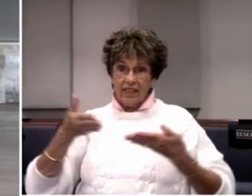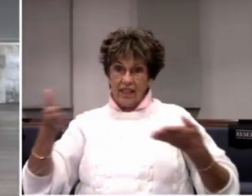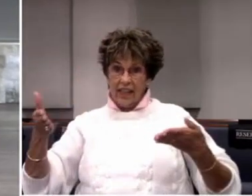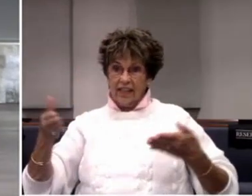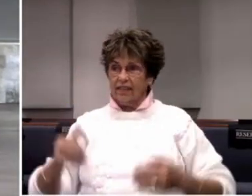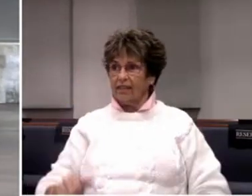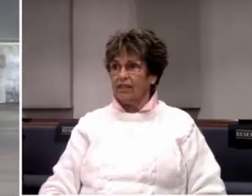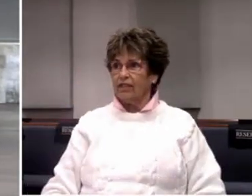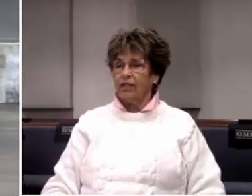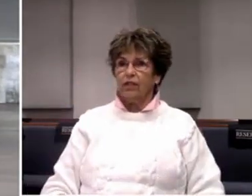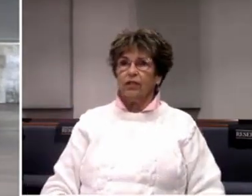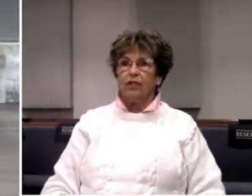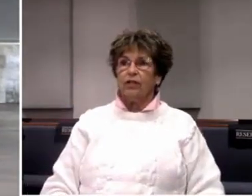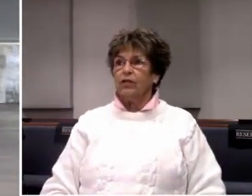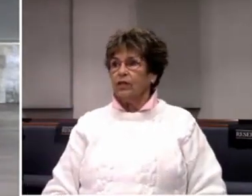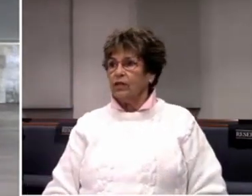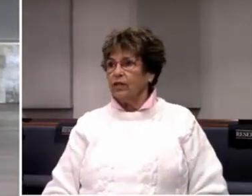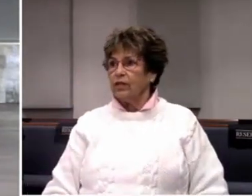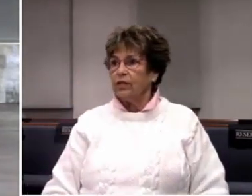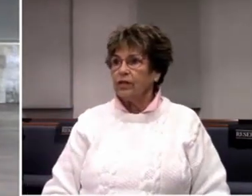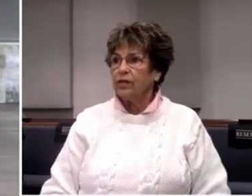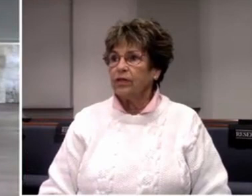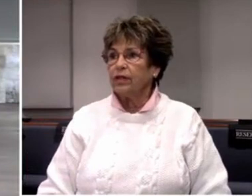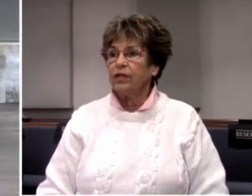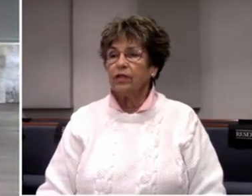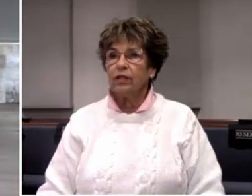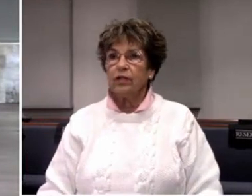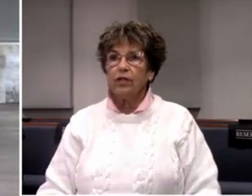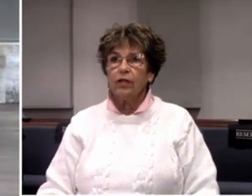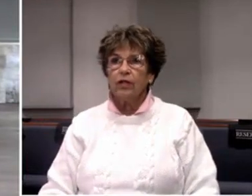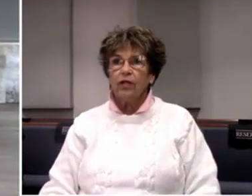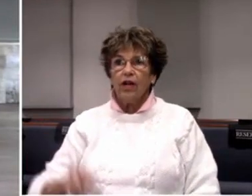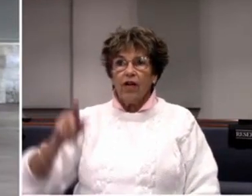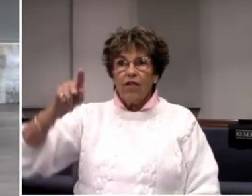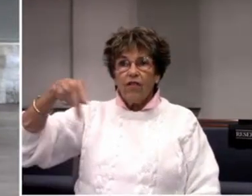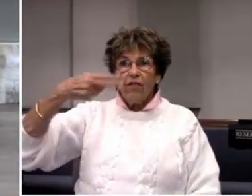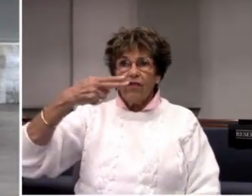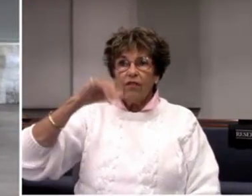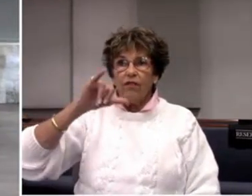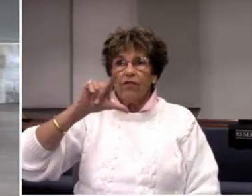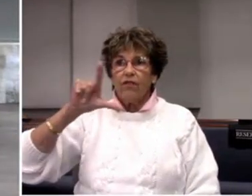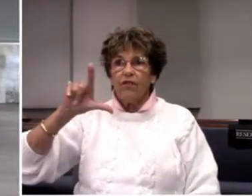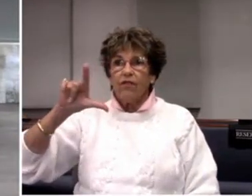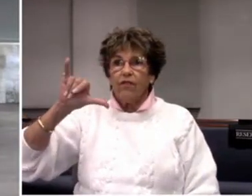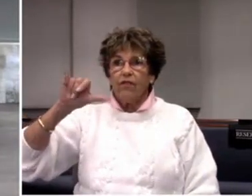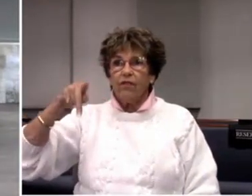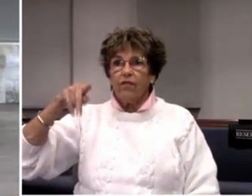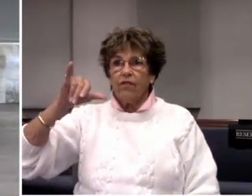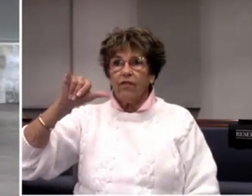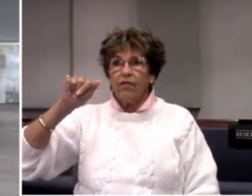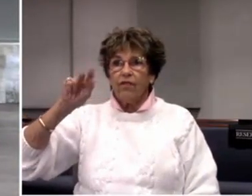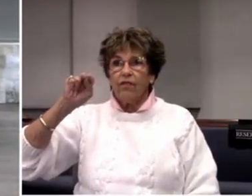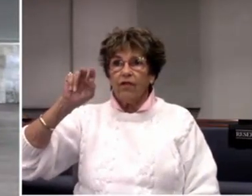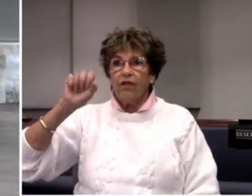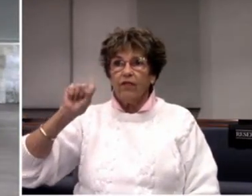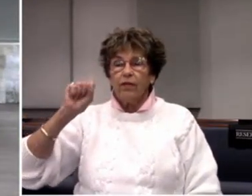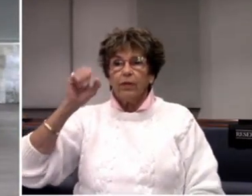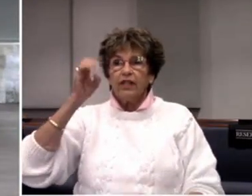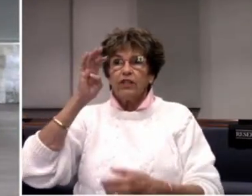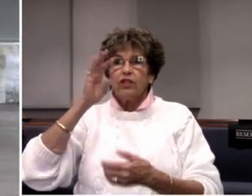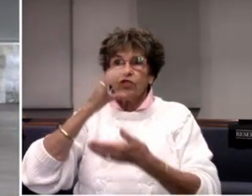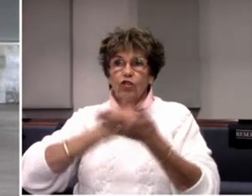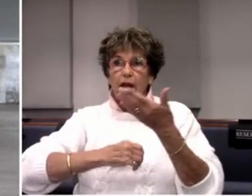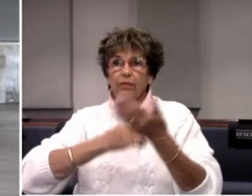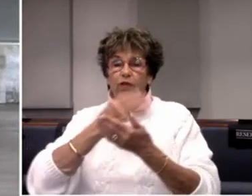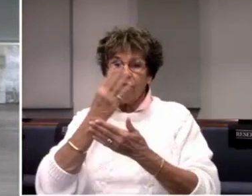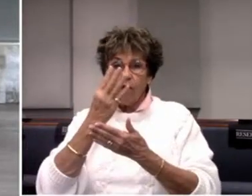think retributively, don't think with recompense, but as I'm thinking about certain things, my thought